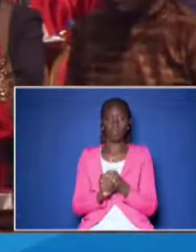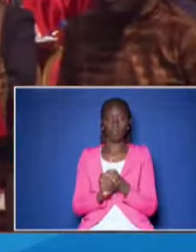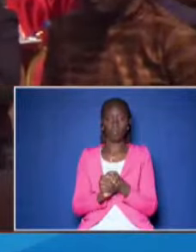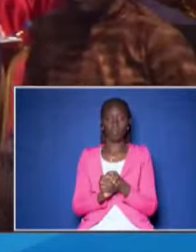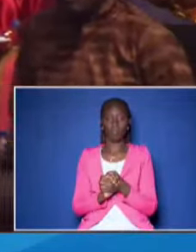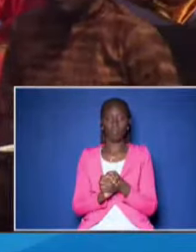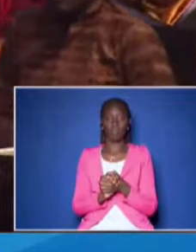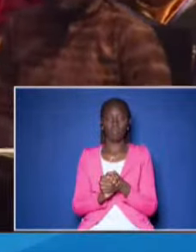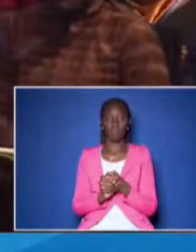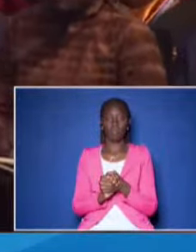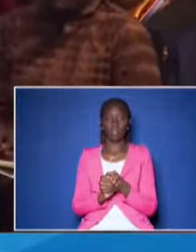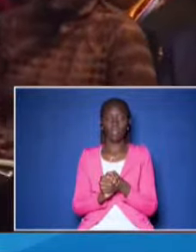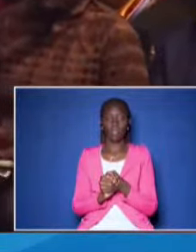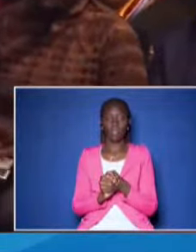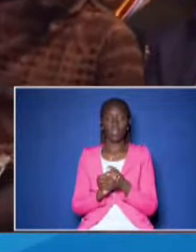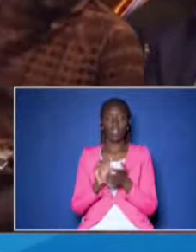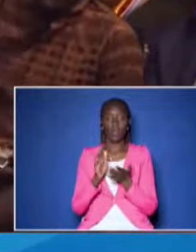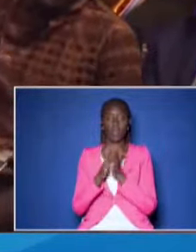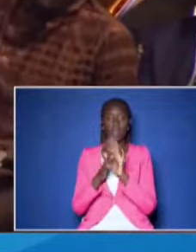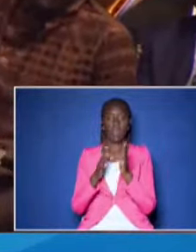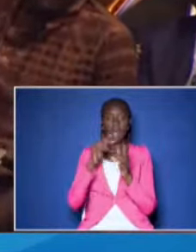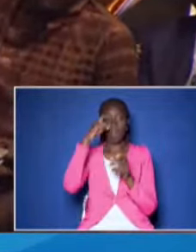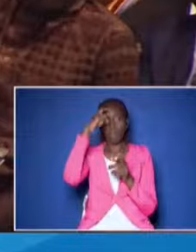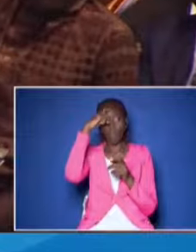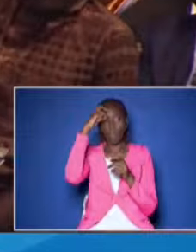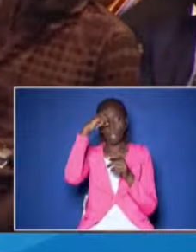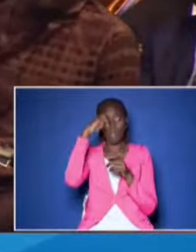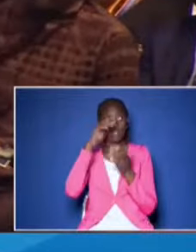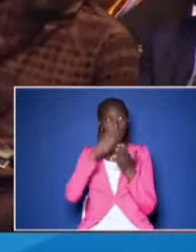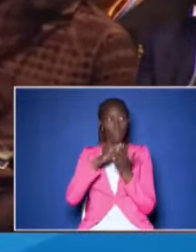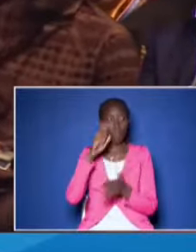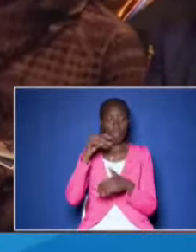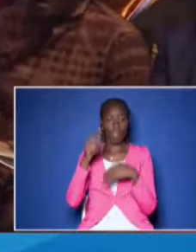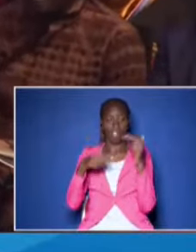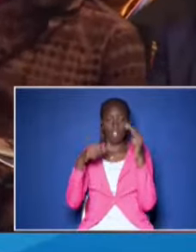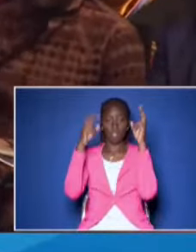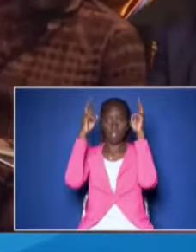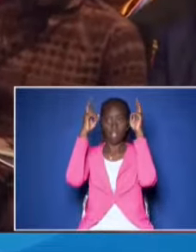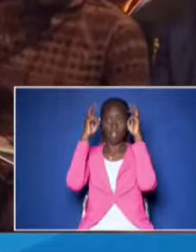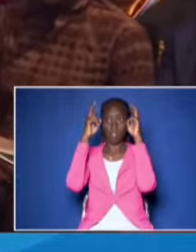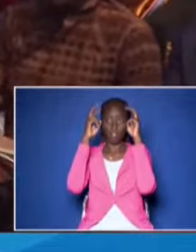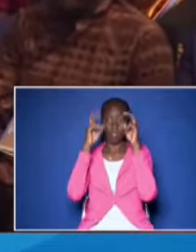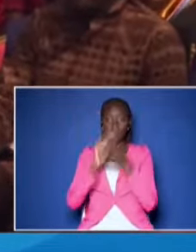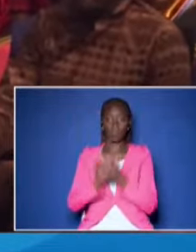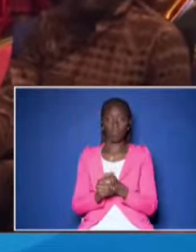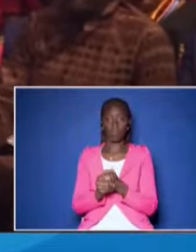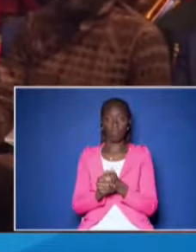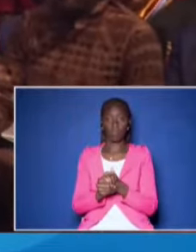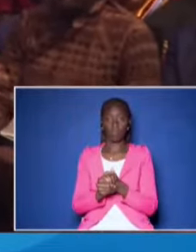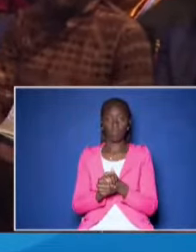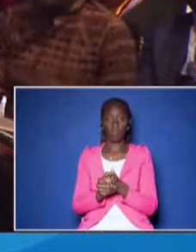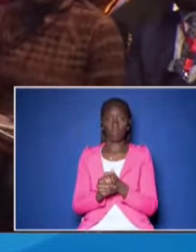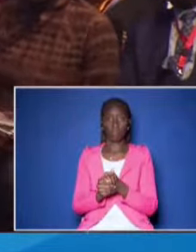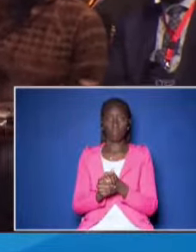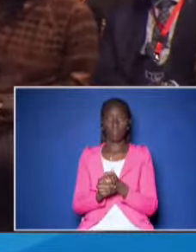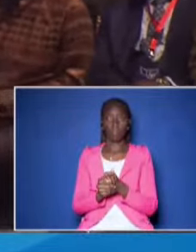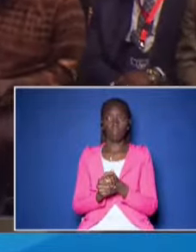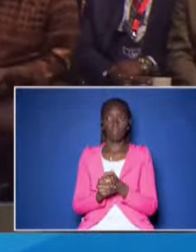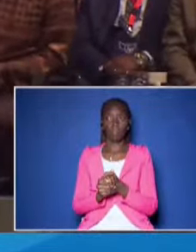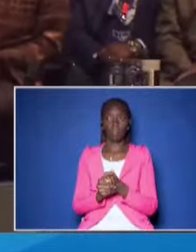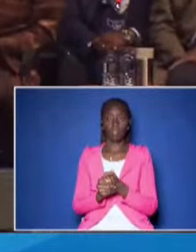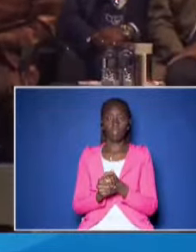devil I become wiser my enemies it's